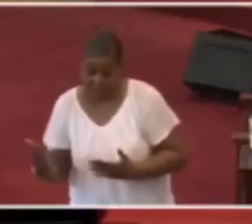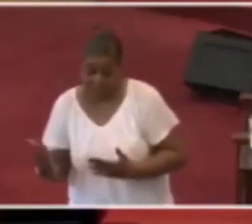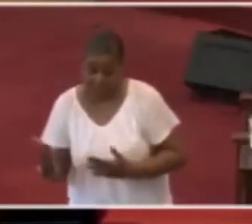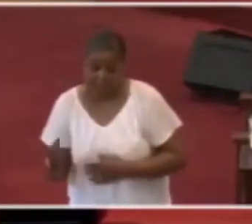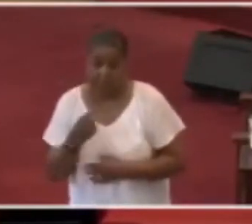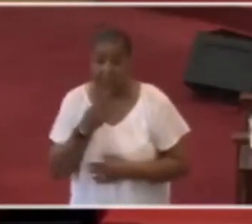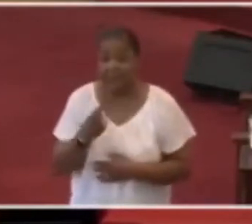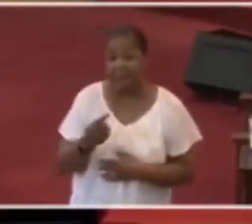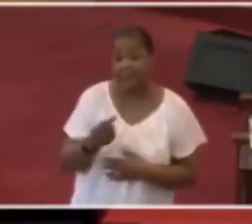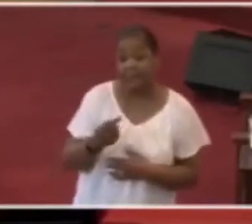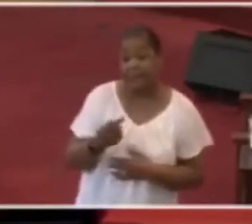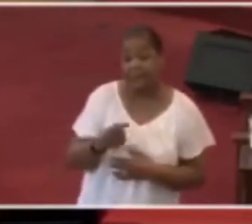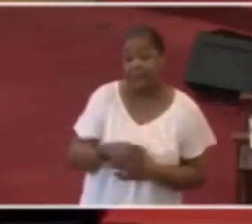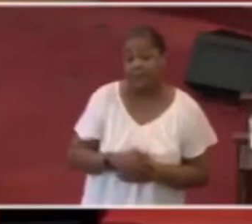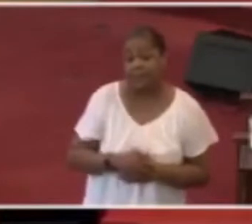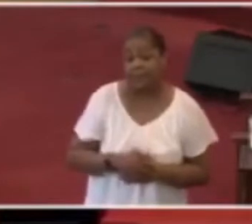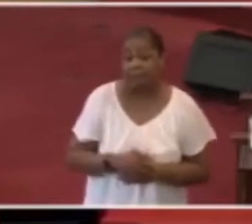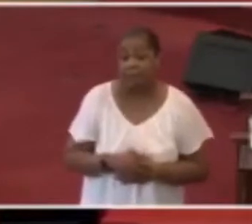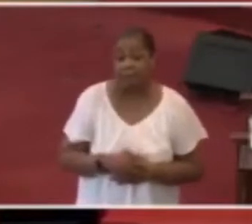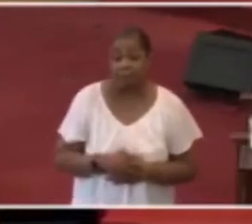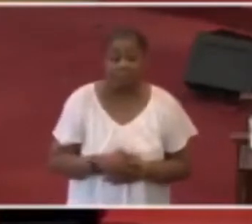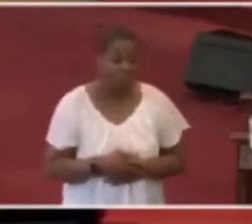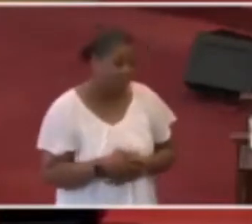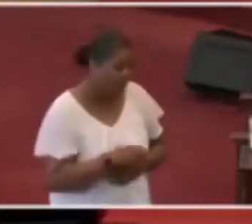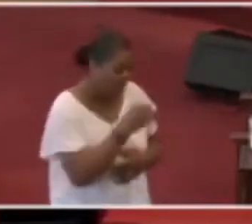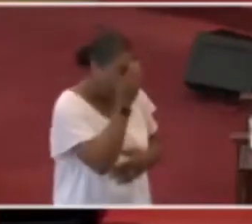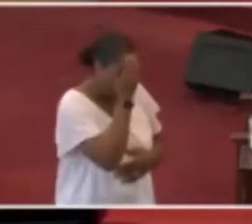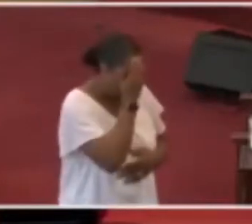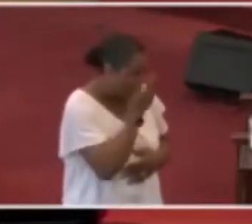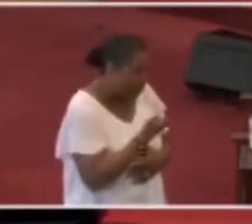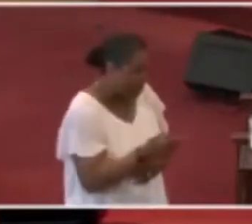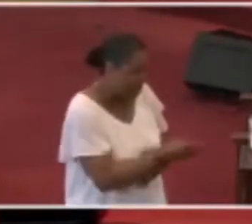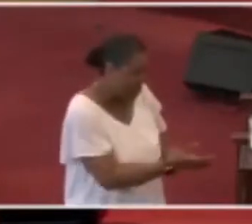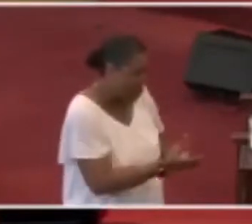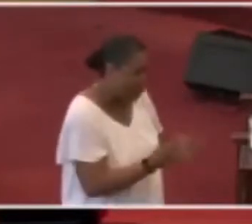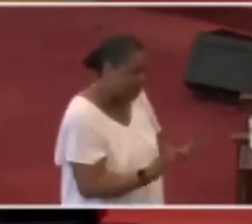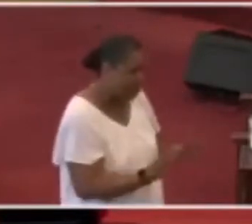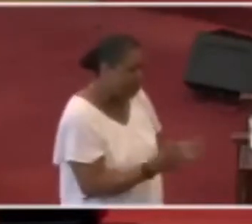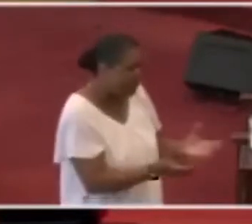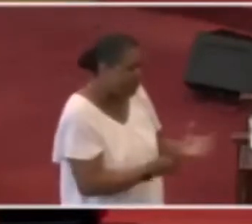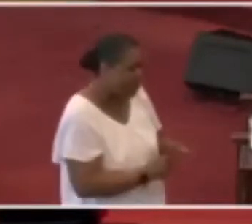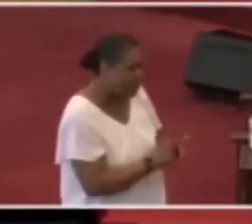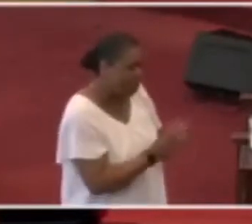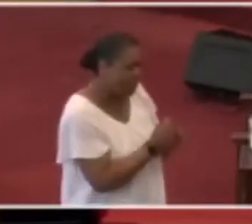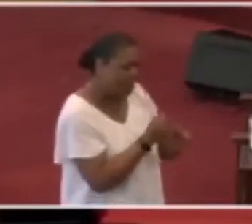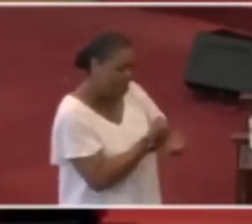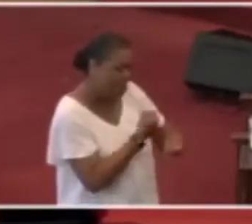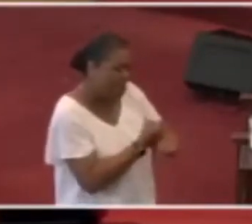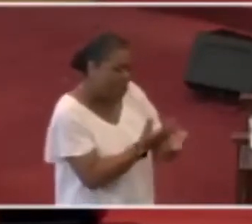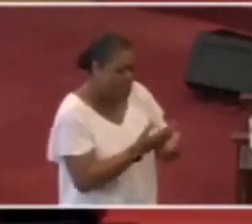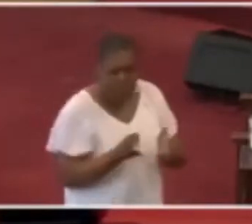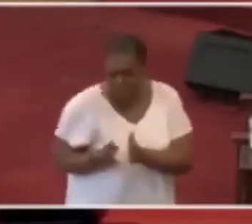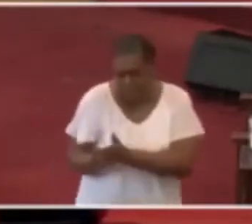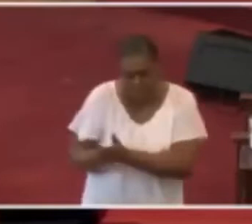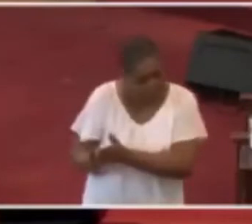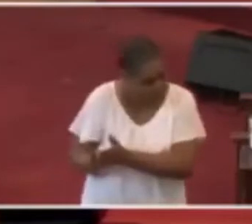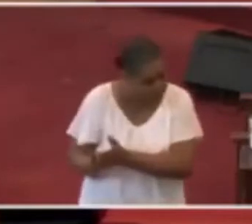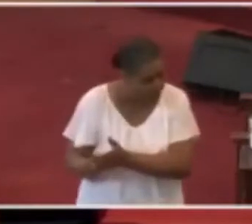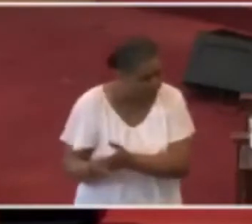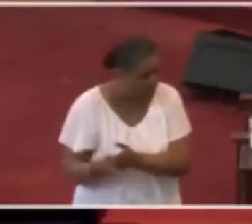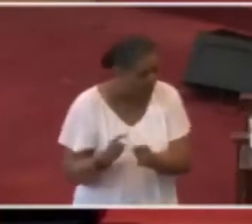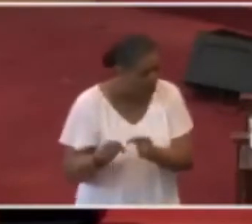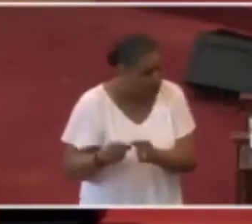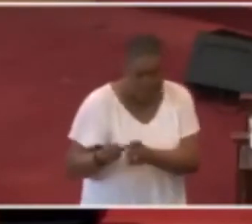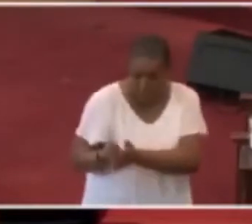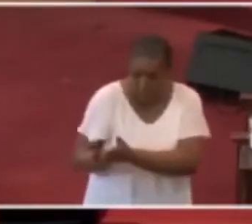essence, says to the brethren, I know what y'all wanted to do. Y'all showed up with stones because you intended to kill her. And by